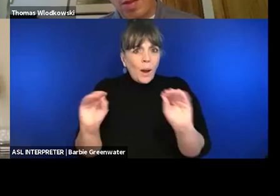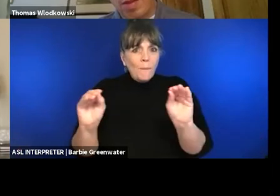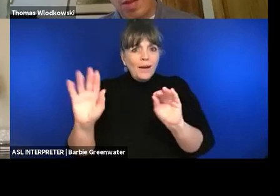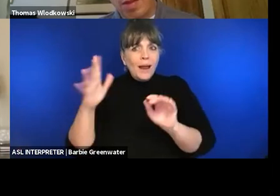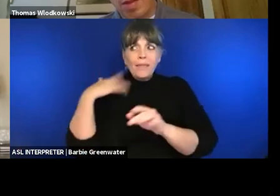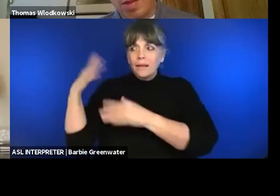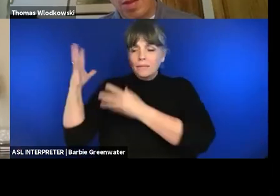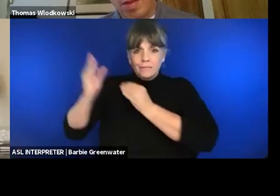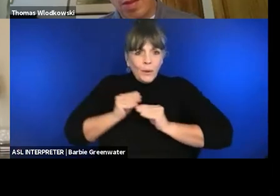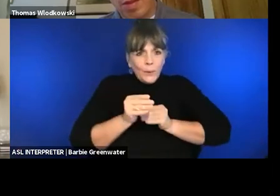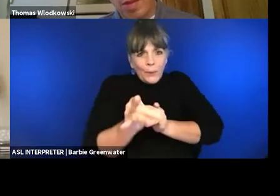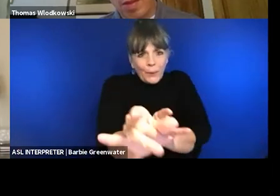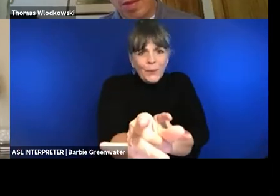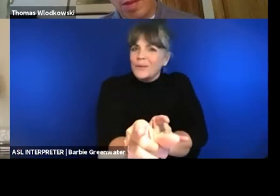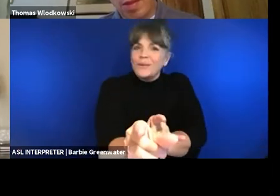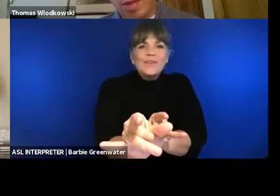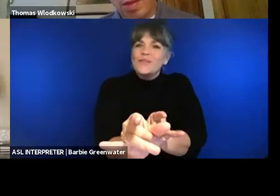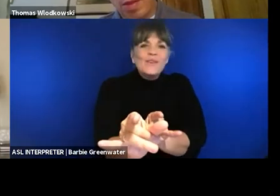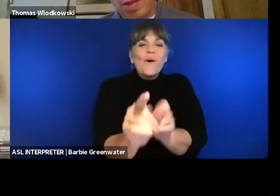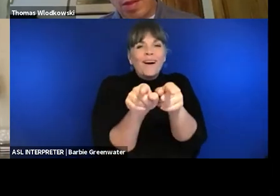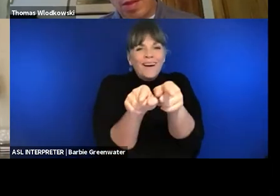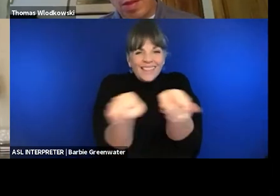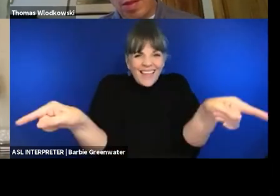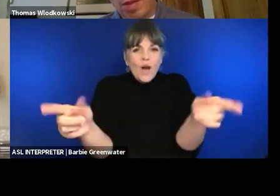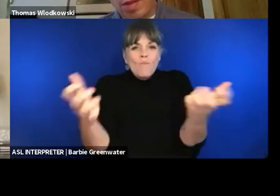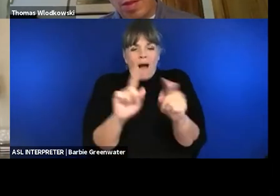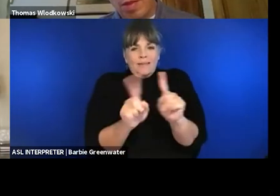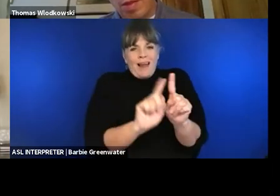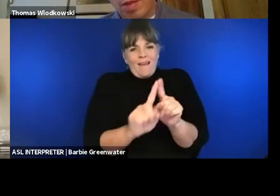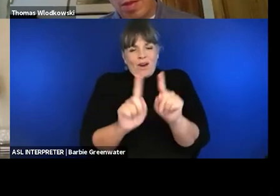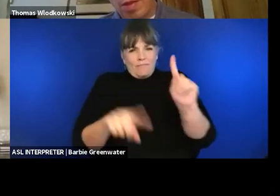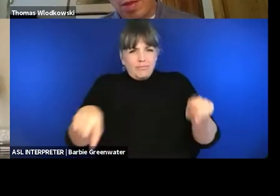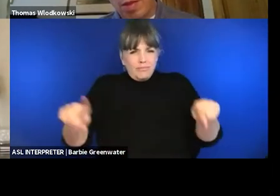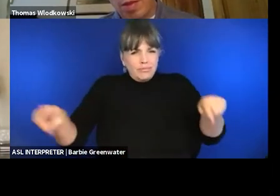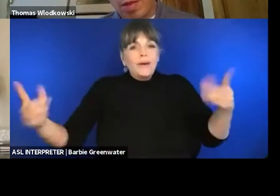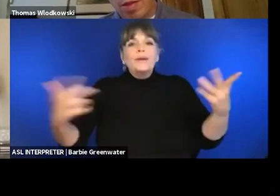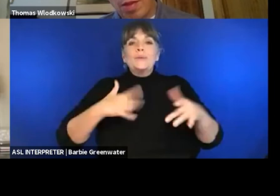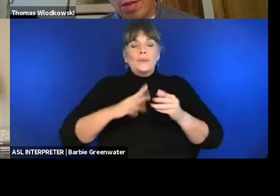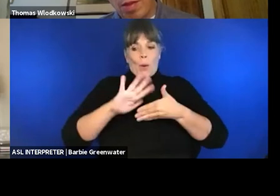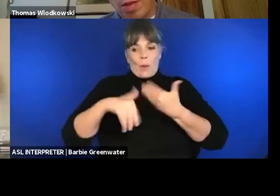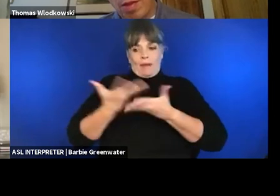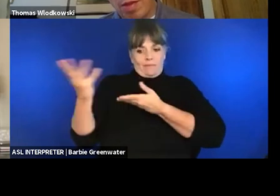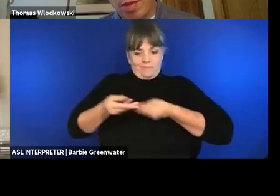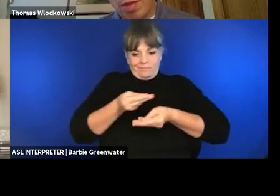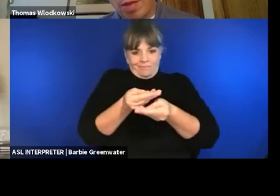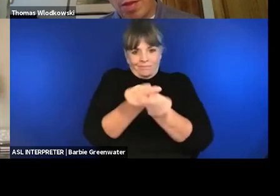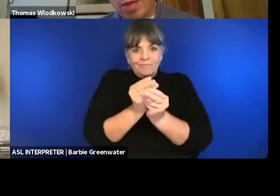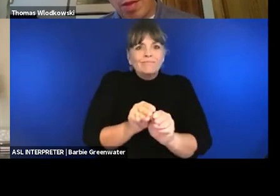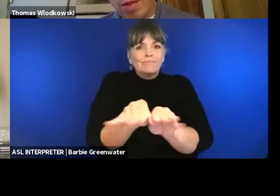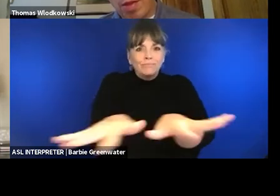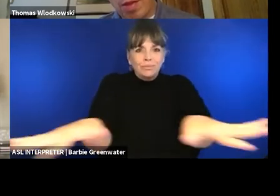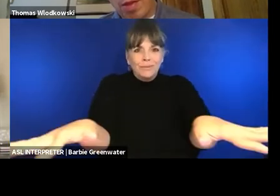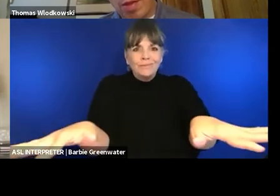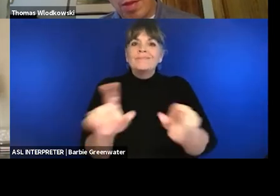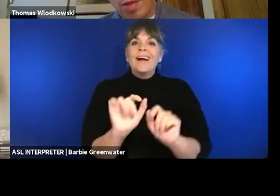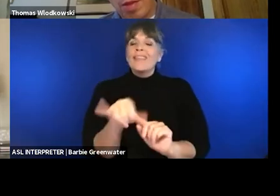right? Everybody wants something different. That's just the nature of the beast. So part of my job is overseeing the final